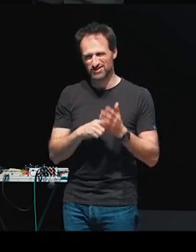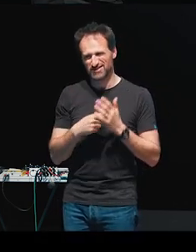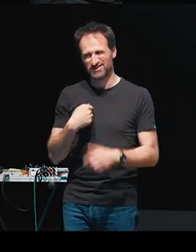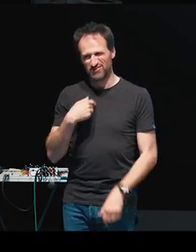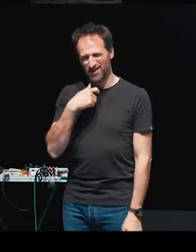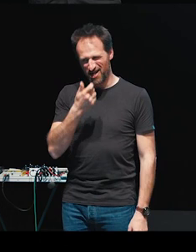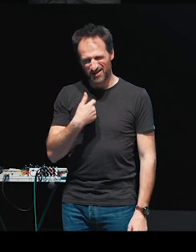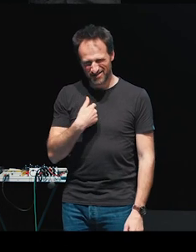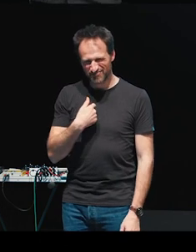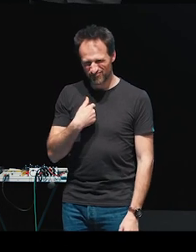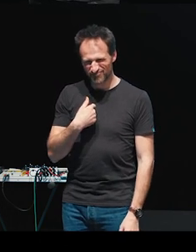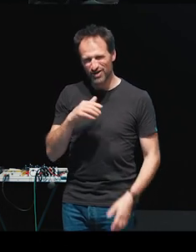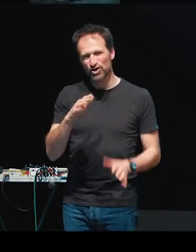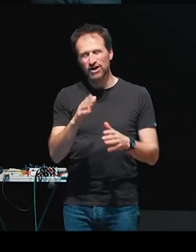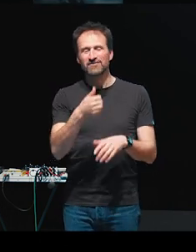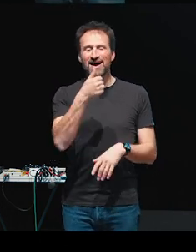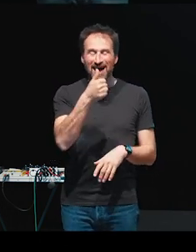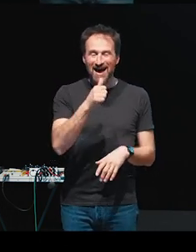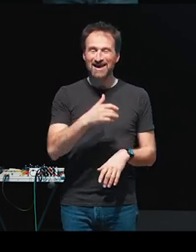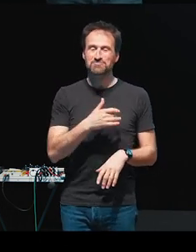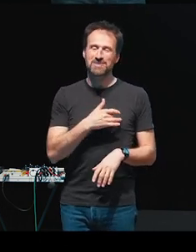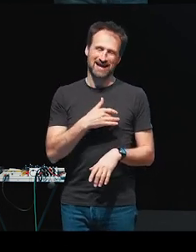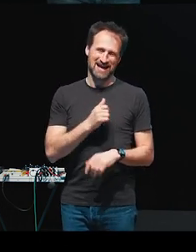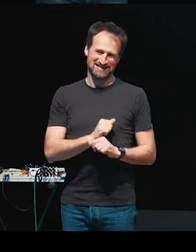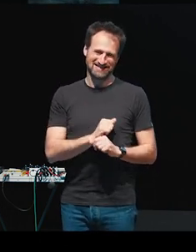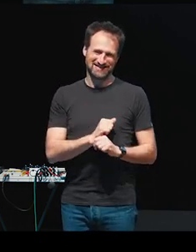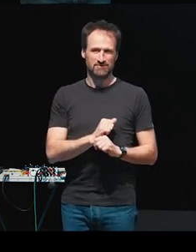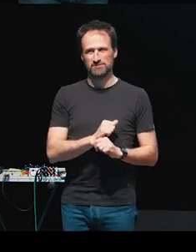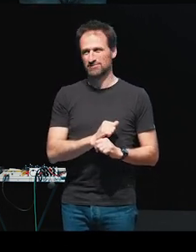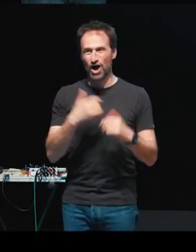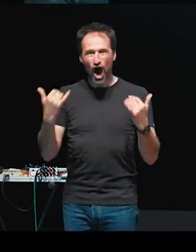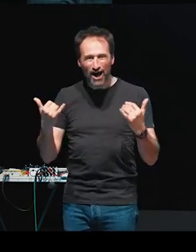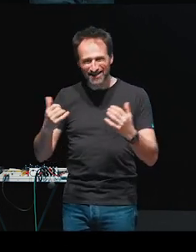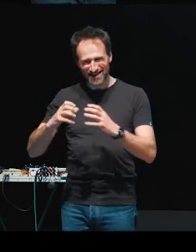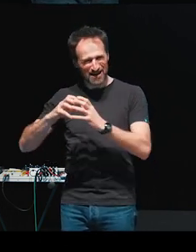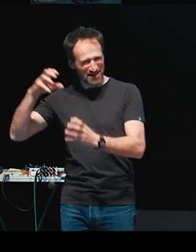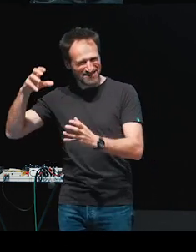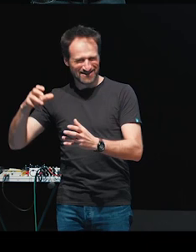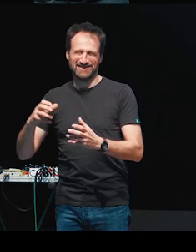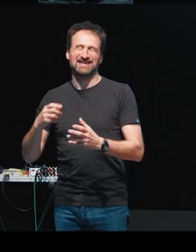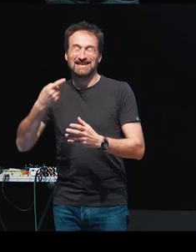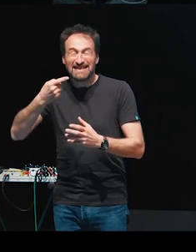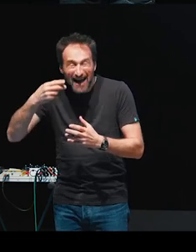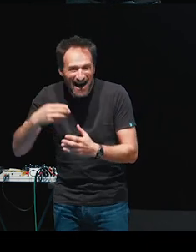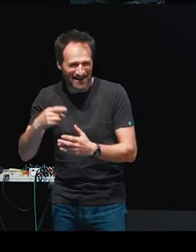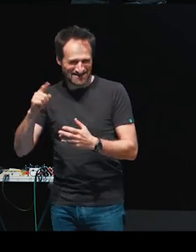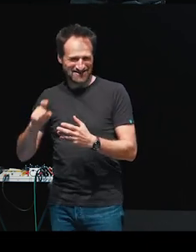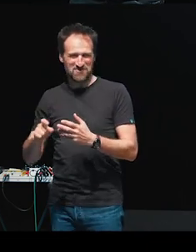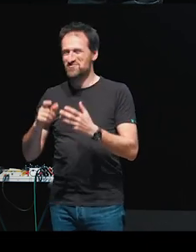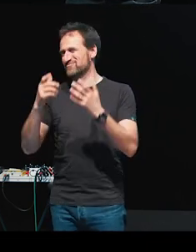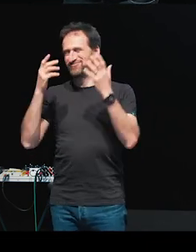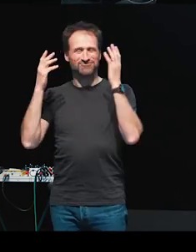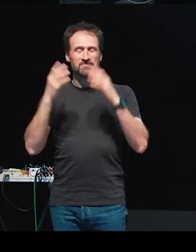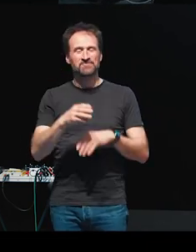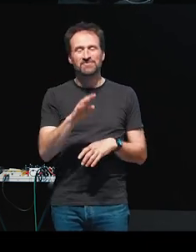And it had about 1 megahertz, which is nothing compared to today's capacities. There was 64 kilobytes of